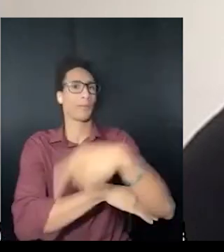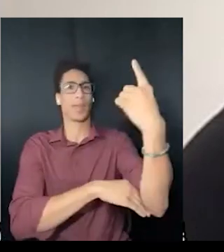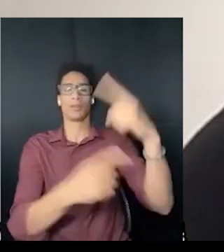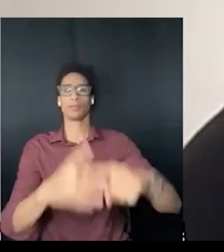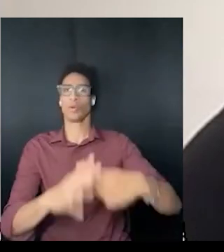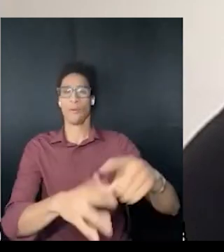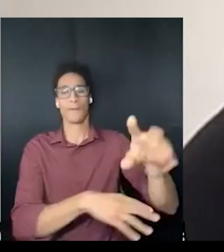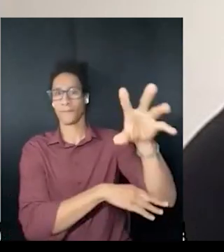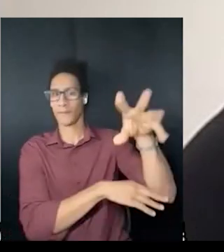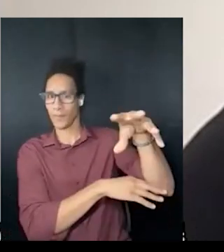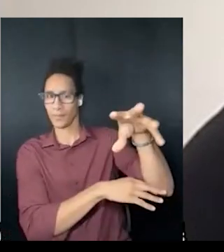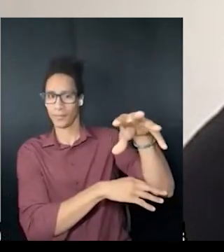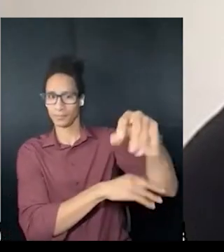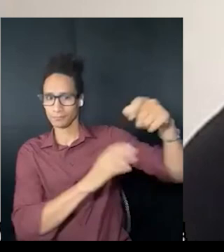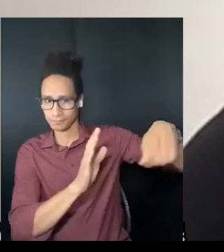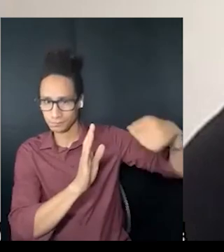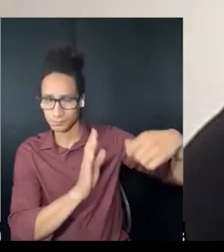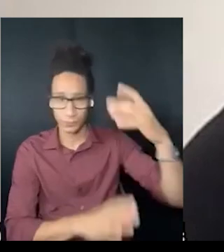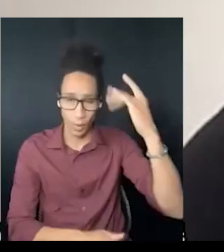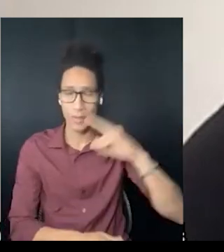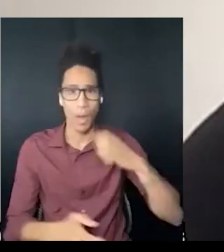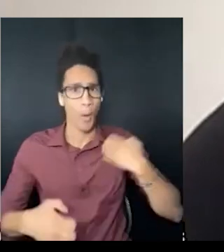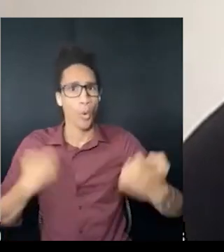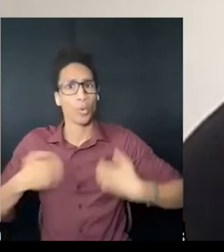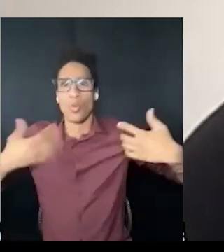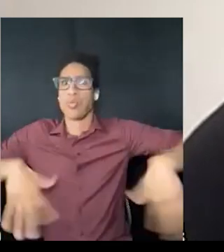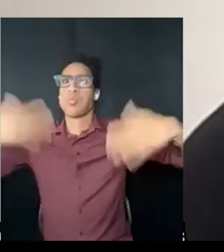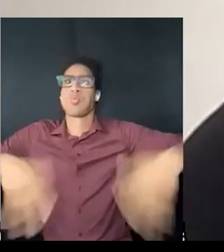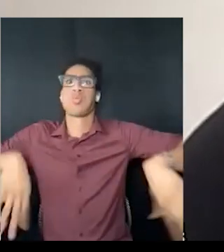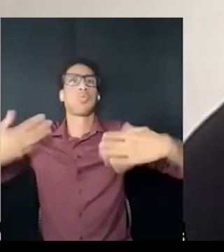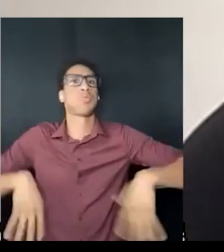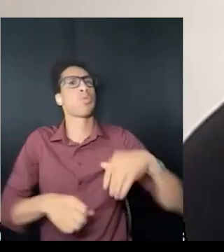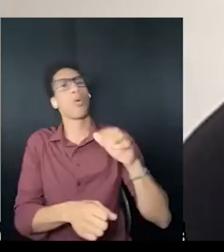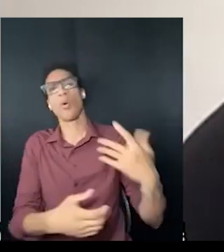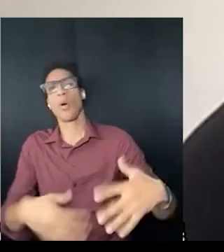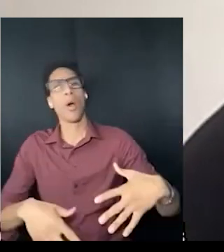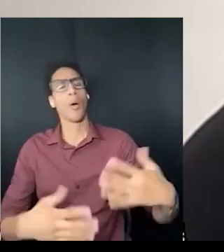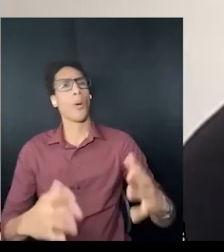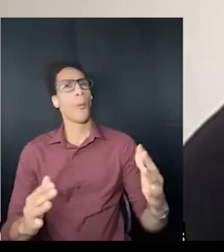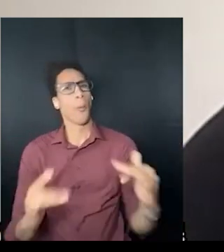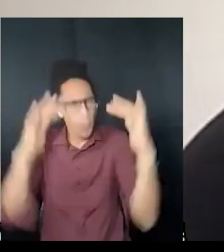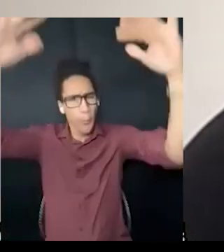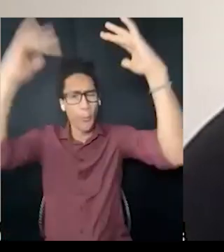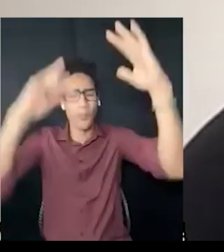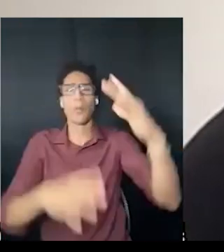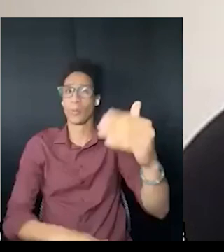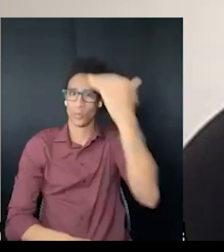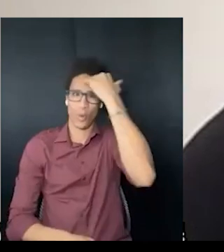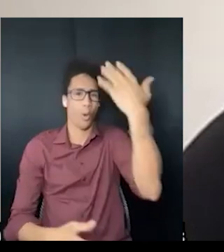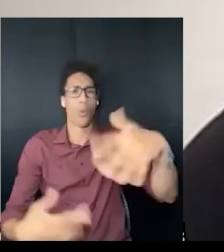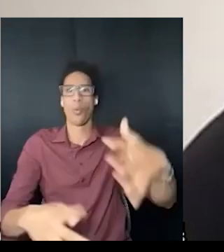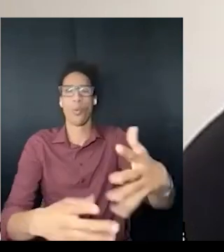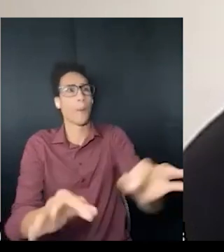because, you know, the emotions are flying. It's cinematic. You know, there's a big moment. So it's